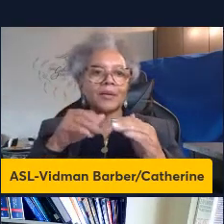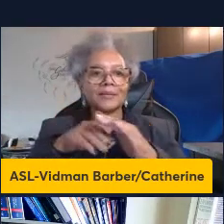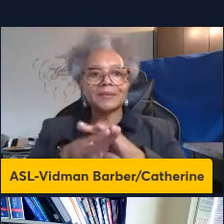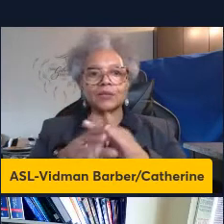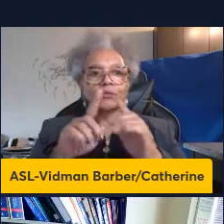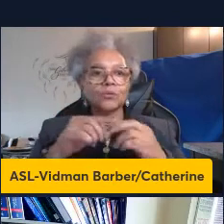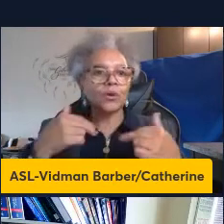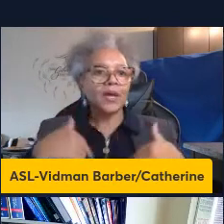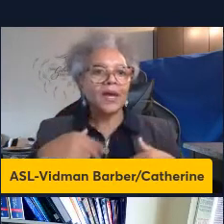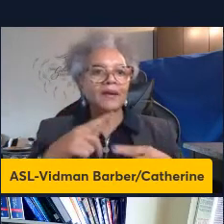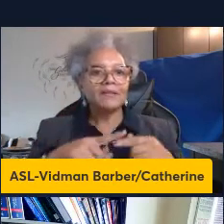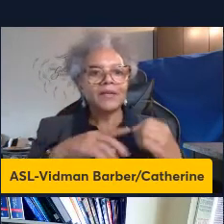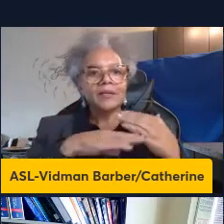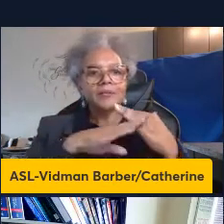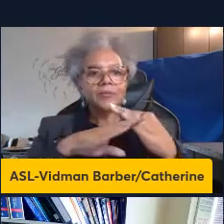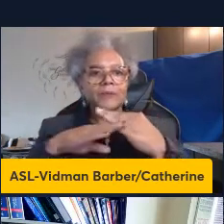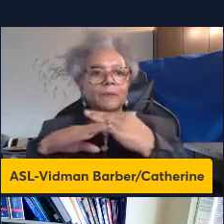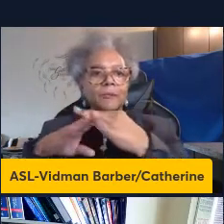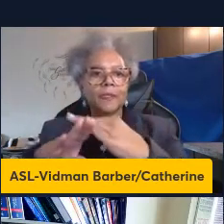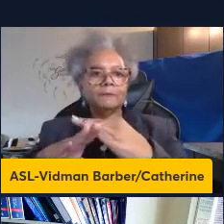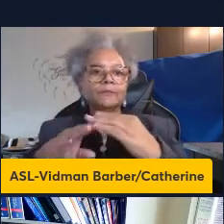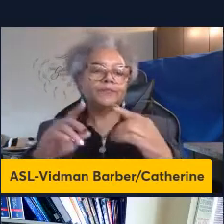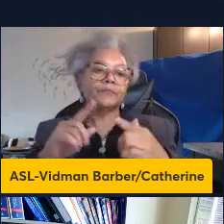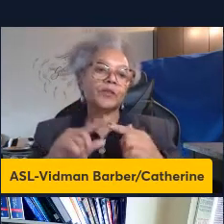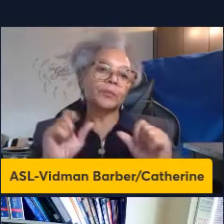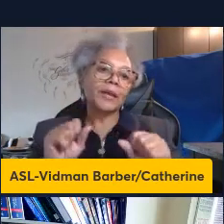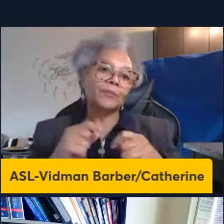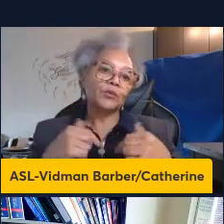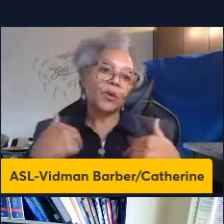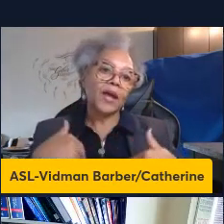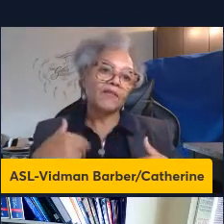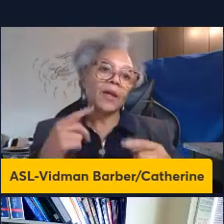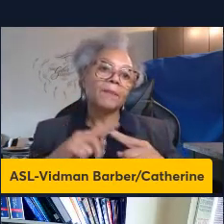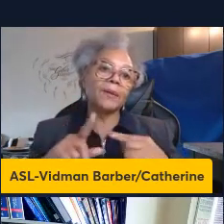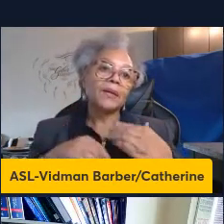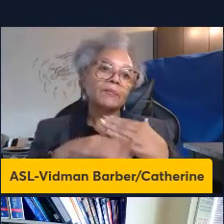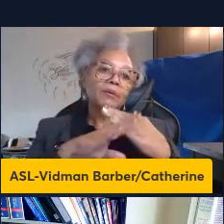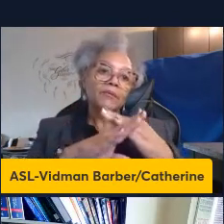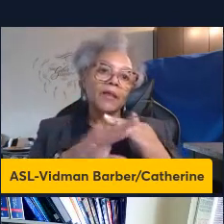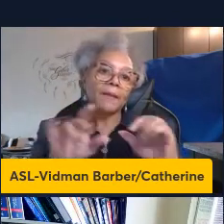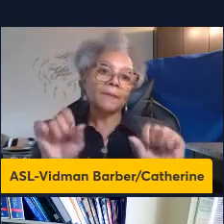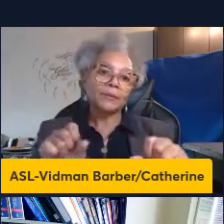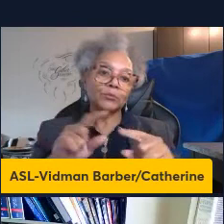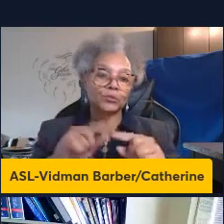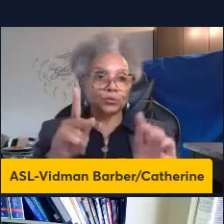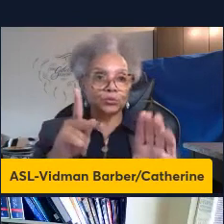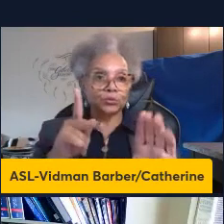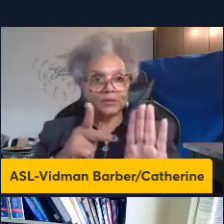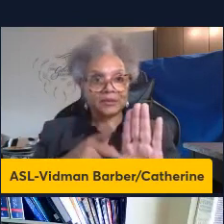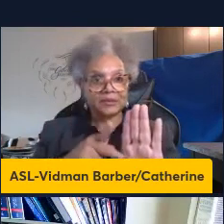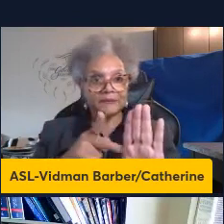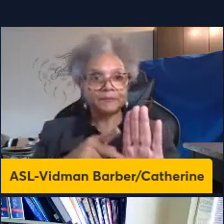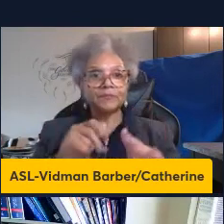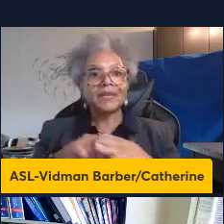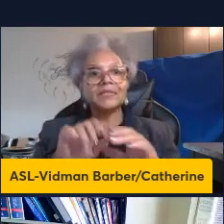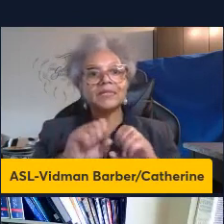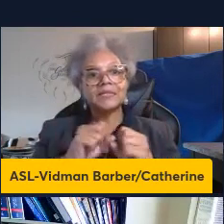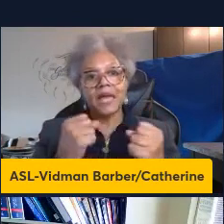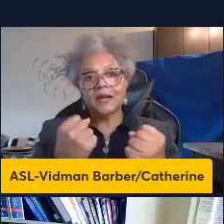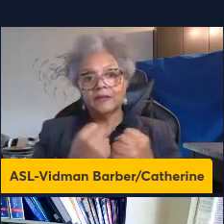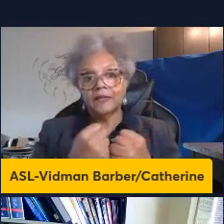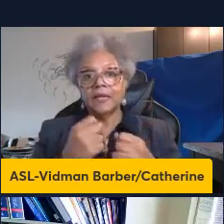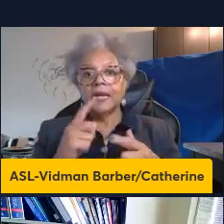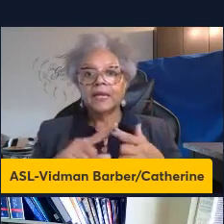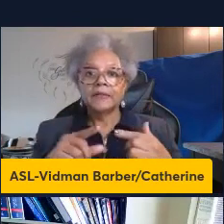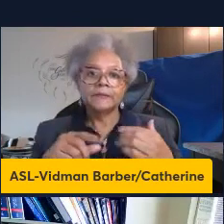only hinders our ability to be healthy, but it hinders our ability to participate in society. And it